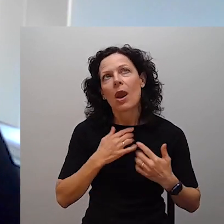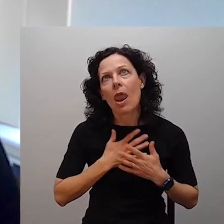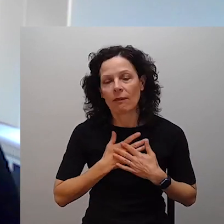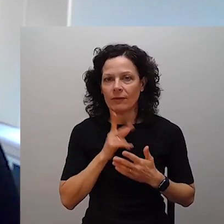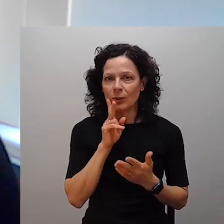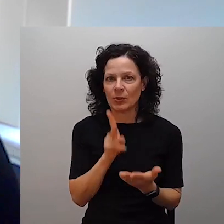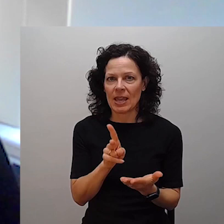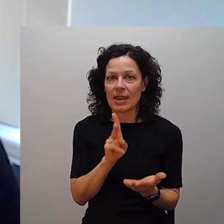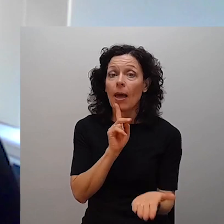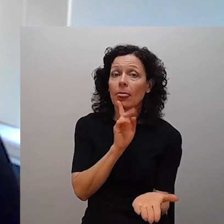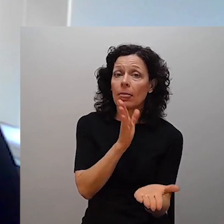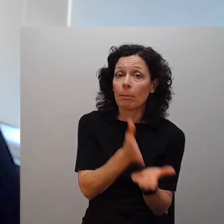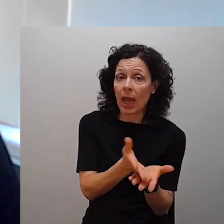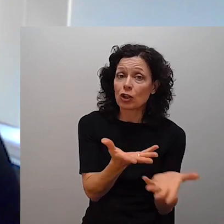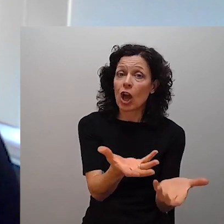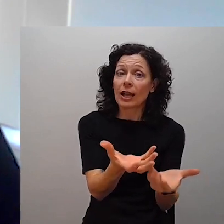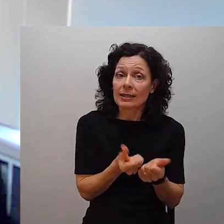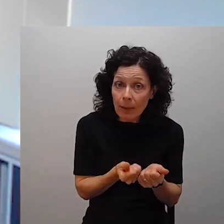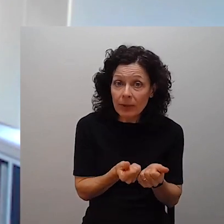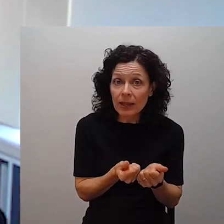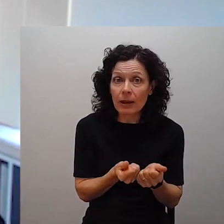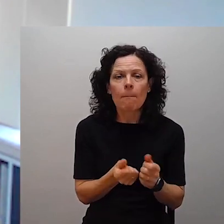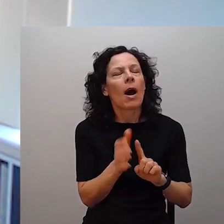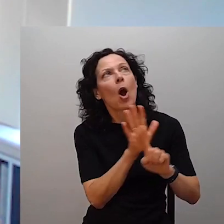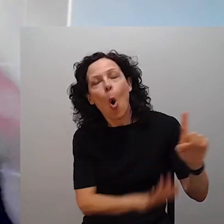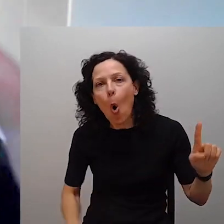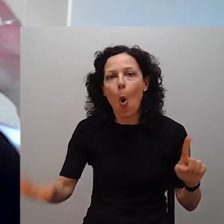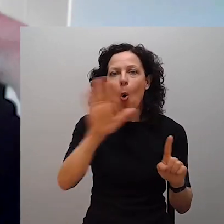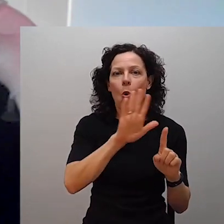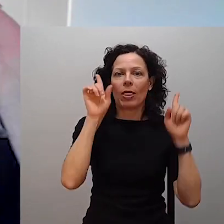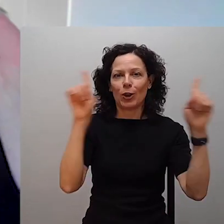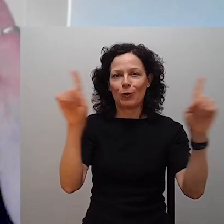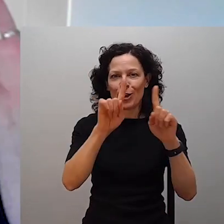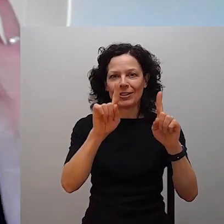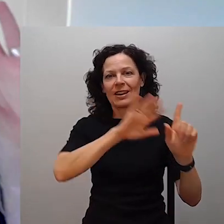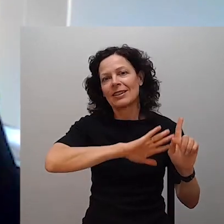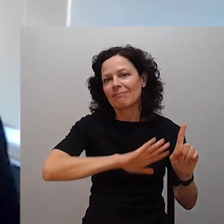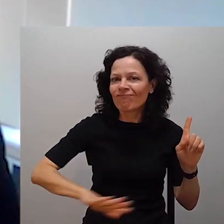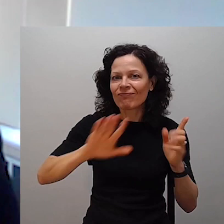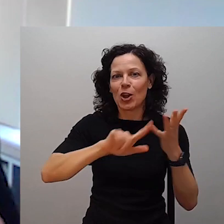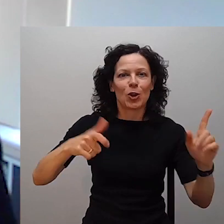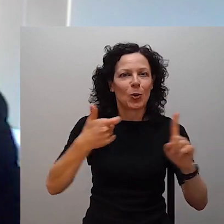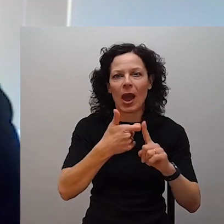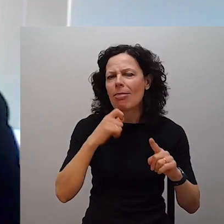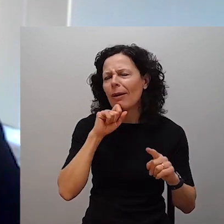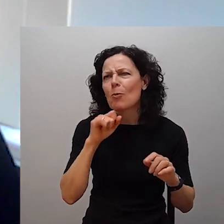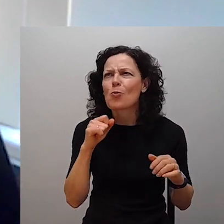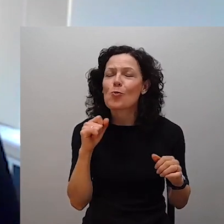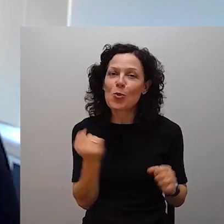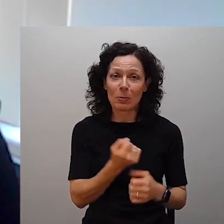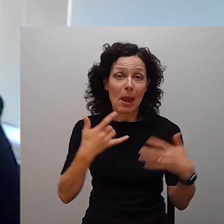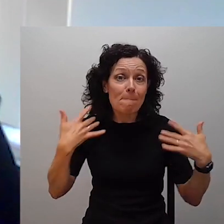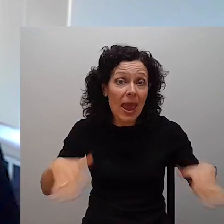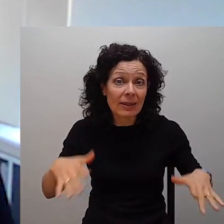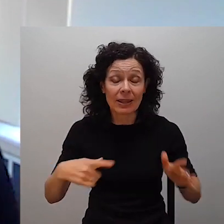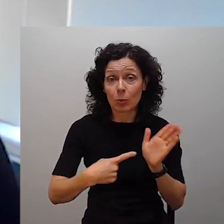I'd love to see the pledge signed by every university in the UK. I think that would be absolutely amazing, and it would send a brilliant